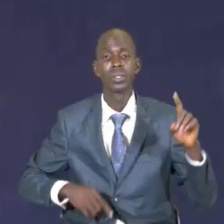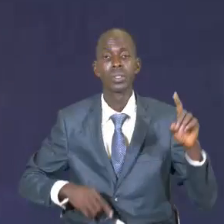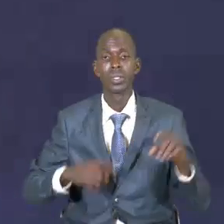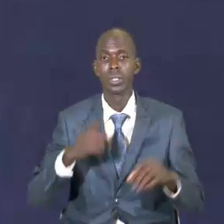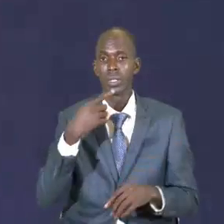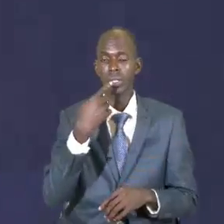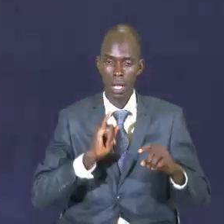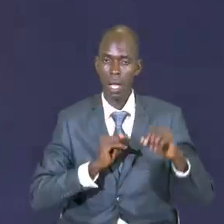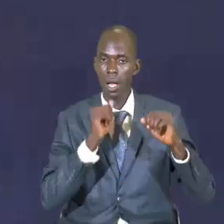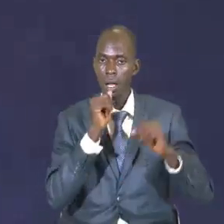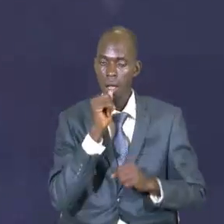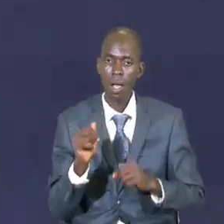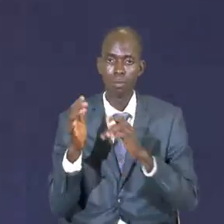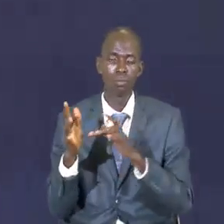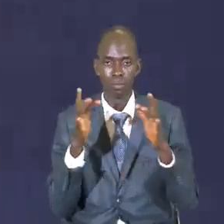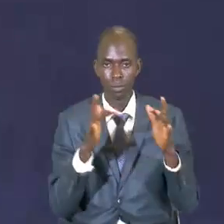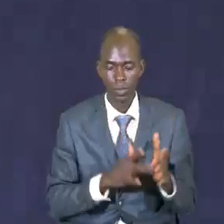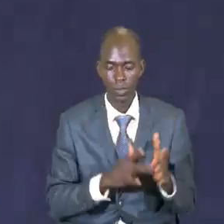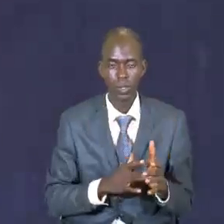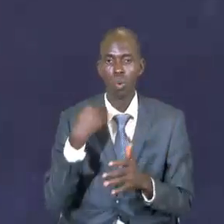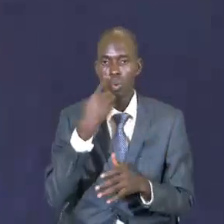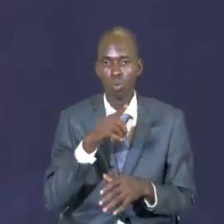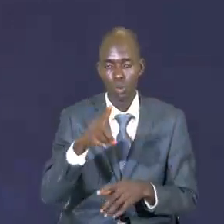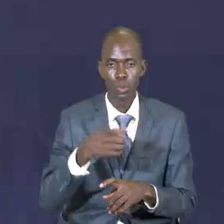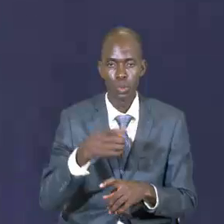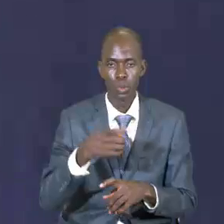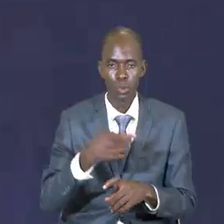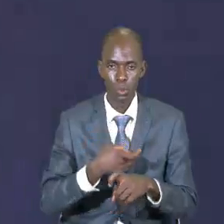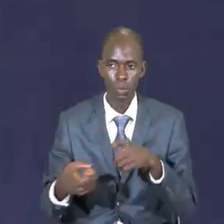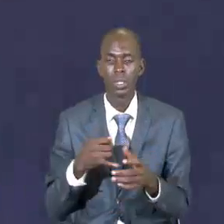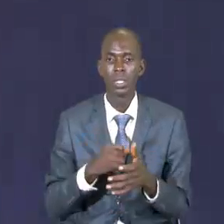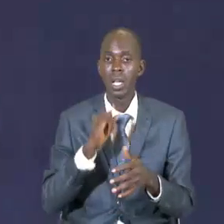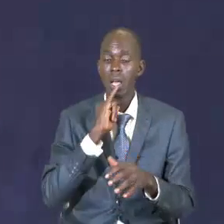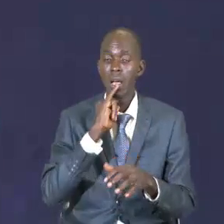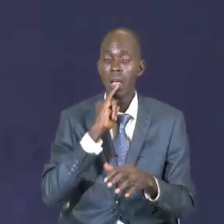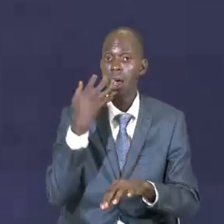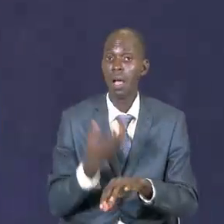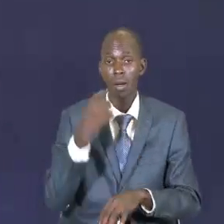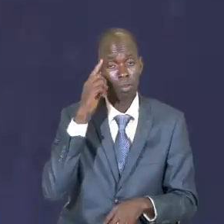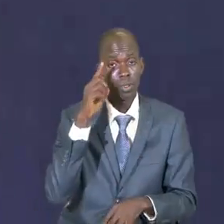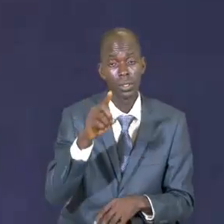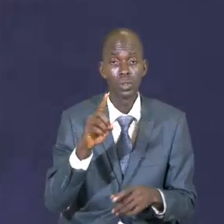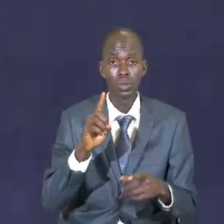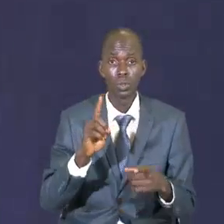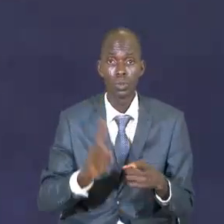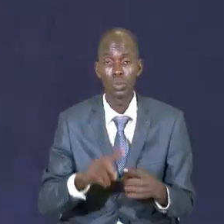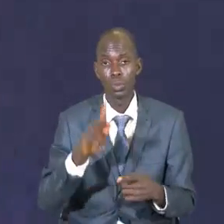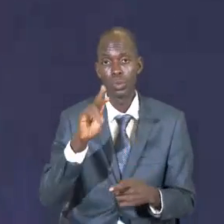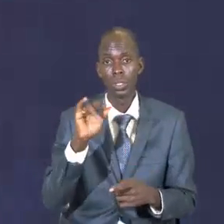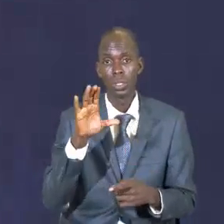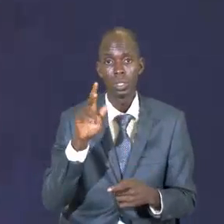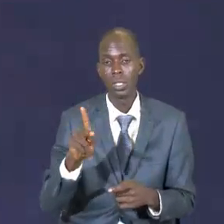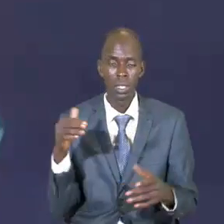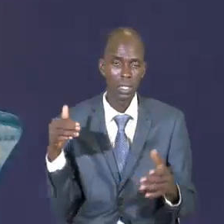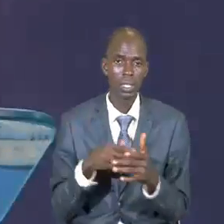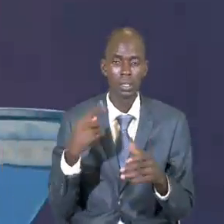whom thou persecutest. It is hard for thee to kick against the pricks. Then